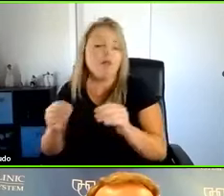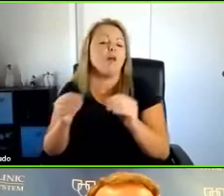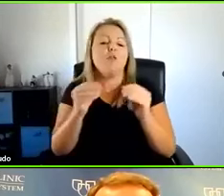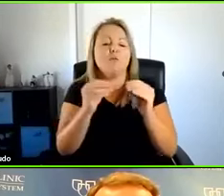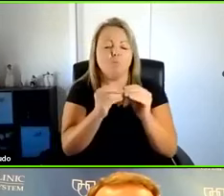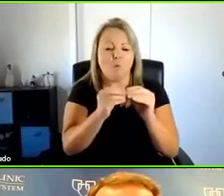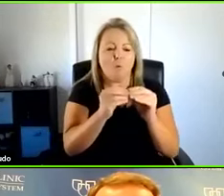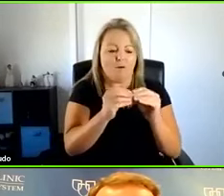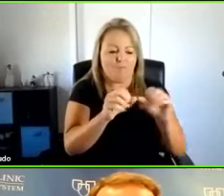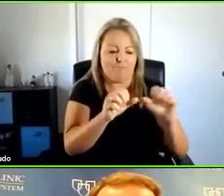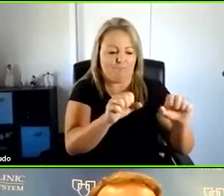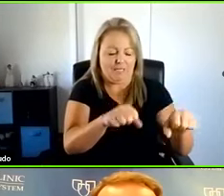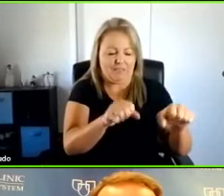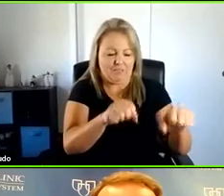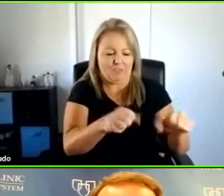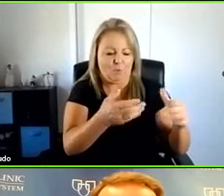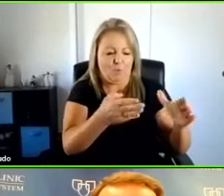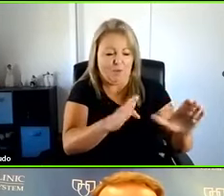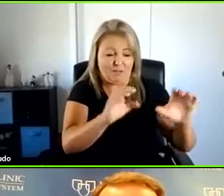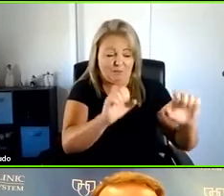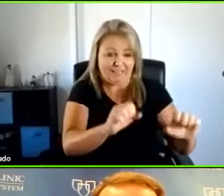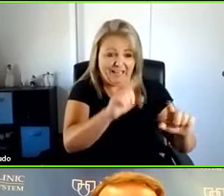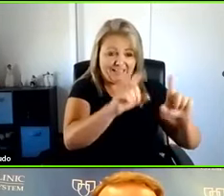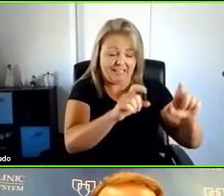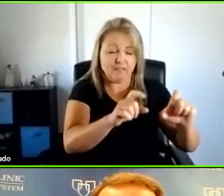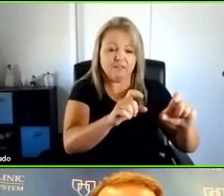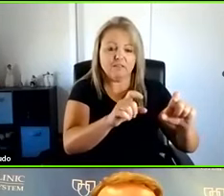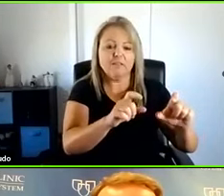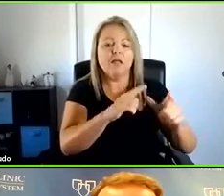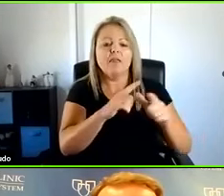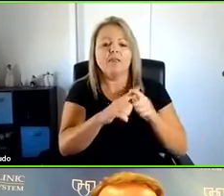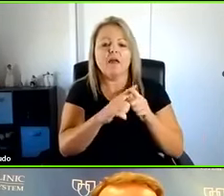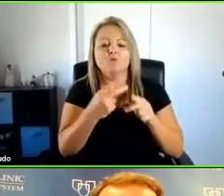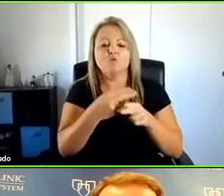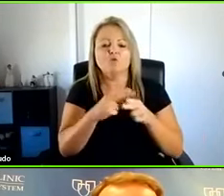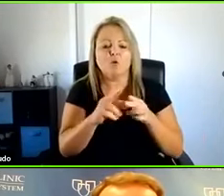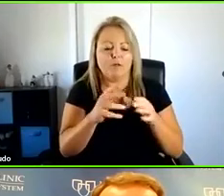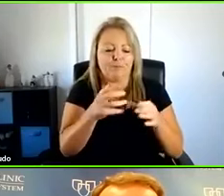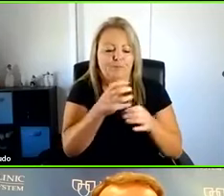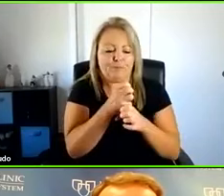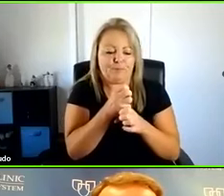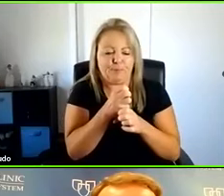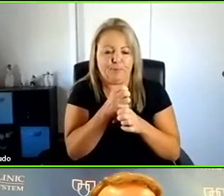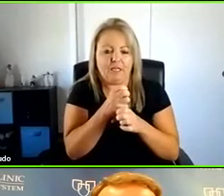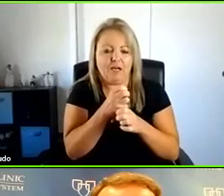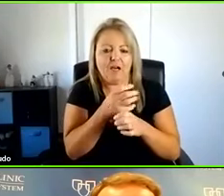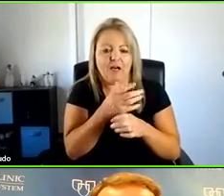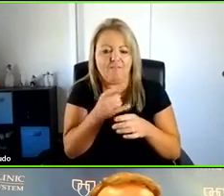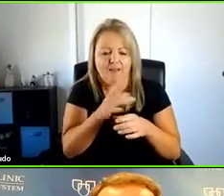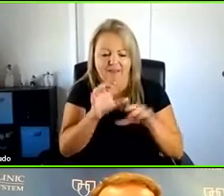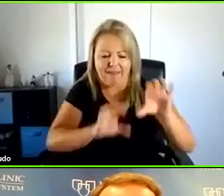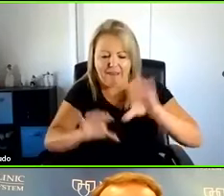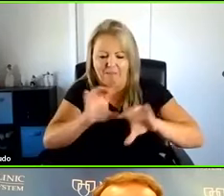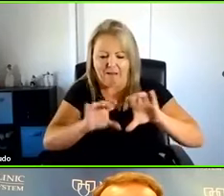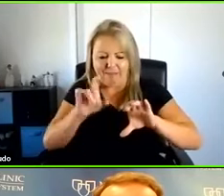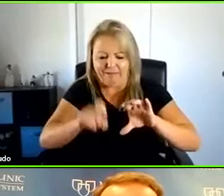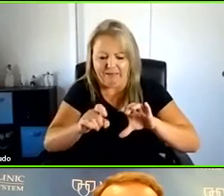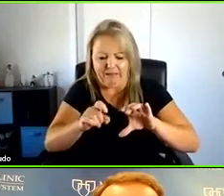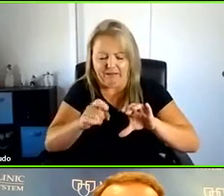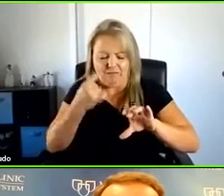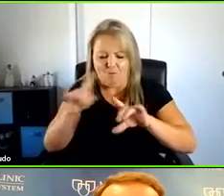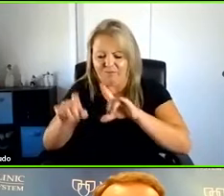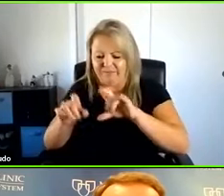have to do testing, the less likely you're to run into shortages of reagents and testing supplies and those types of things. So